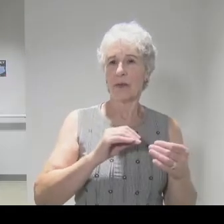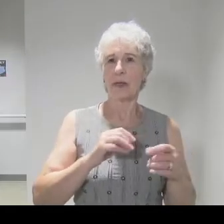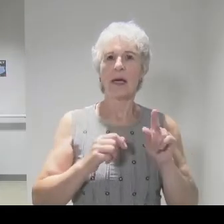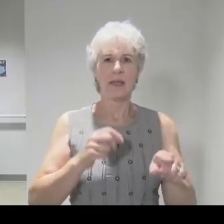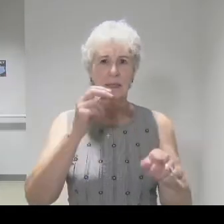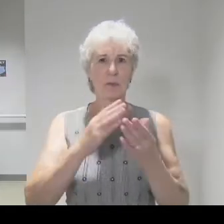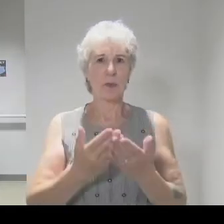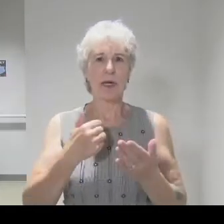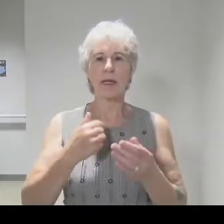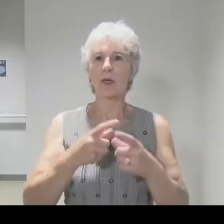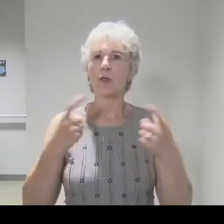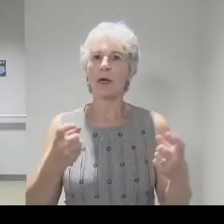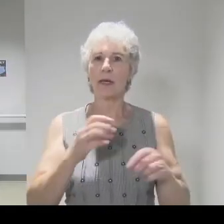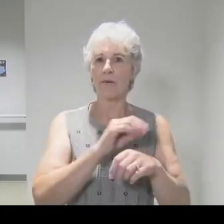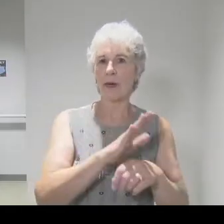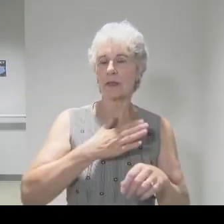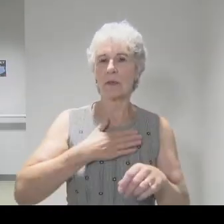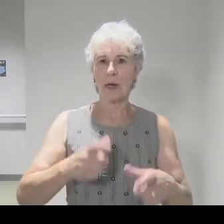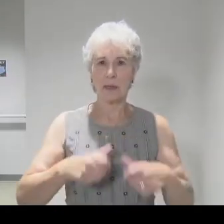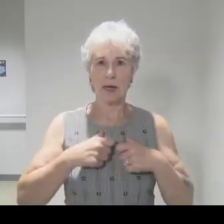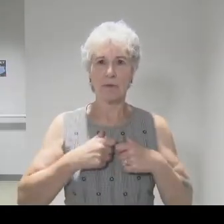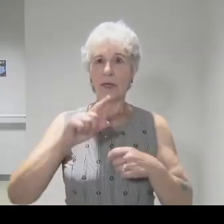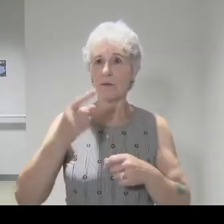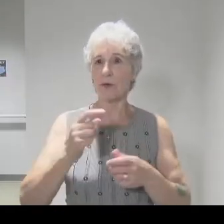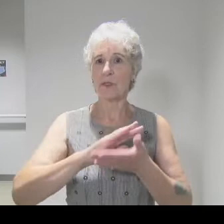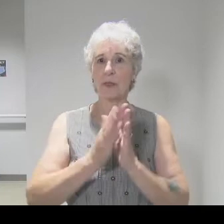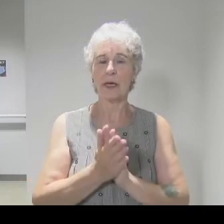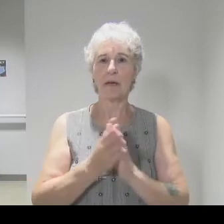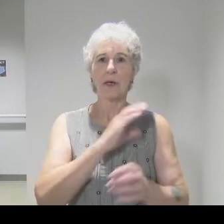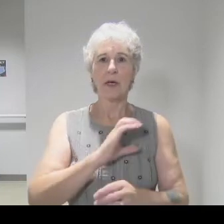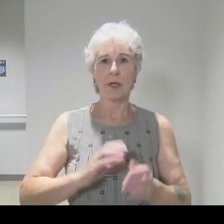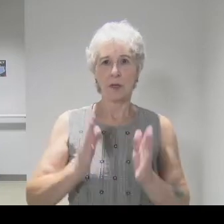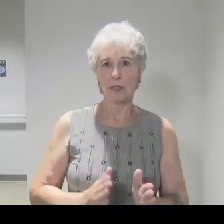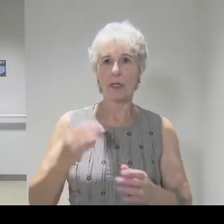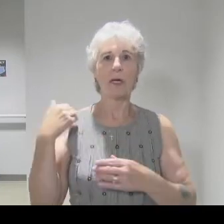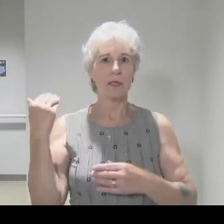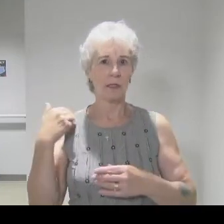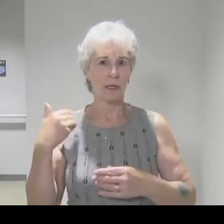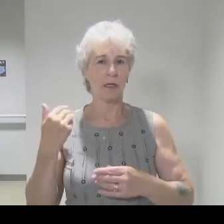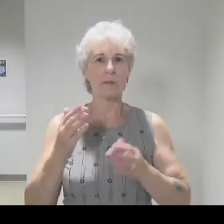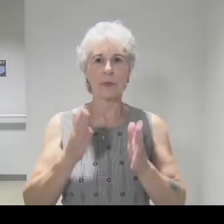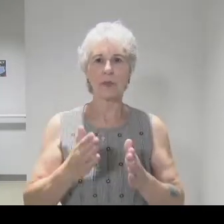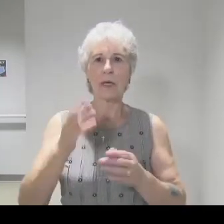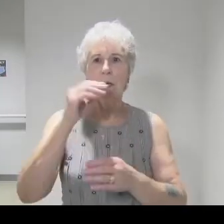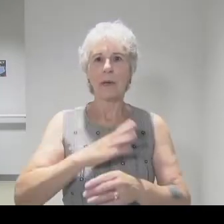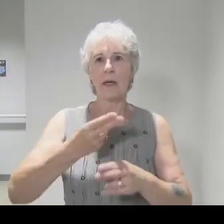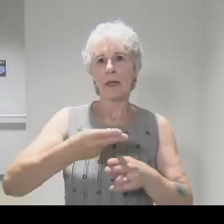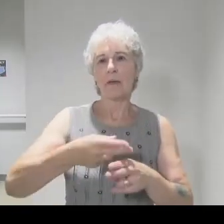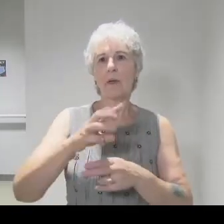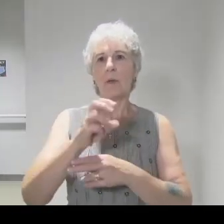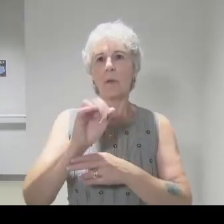life as well. When I first became a Christian and was a very young teenager, a man named Dwayne